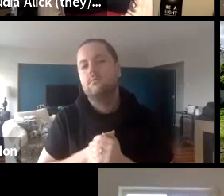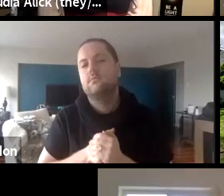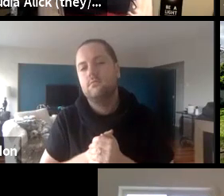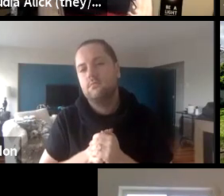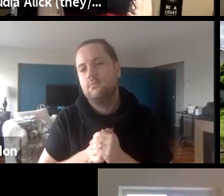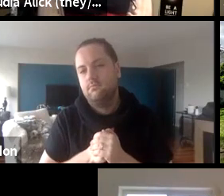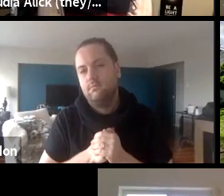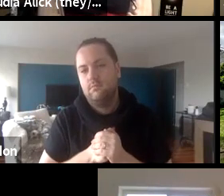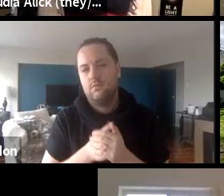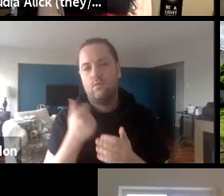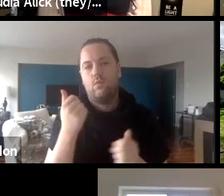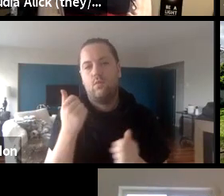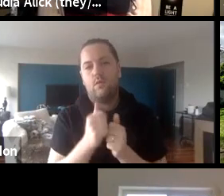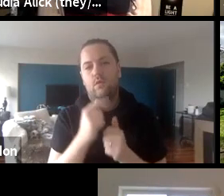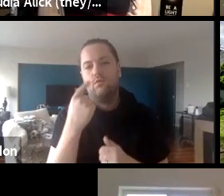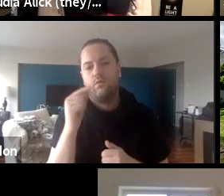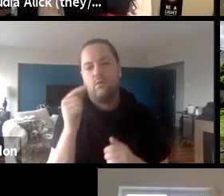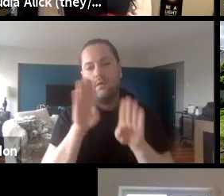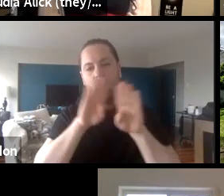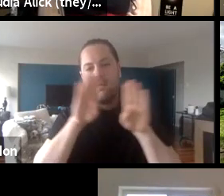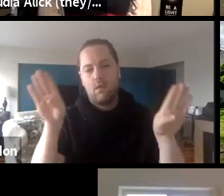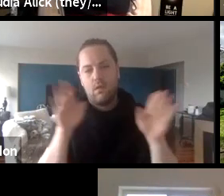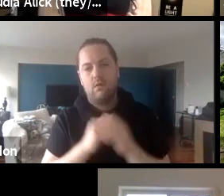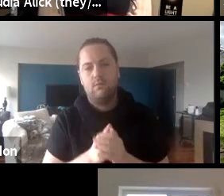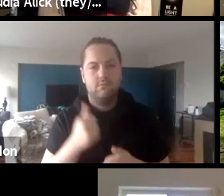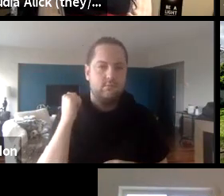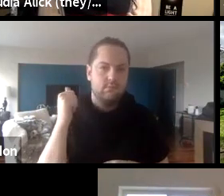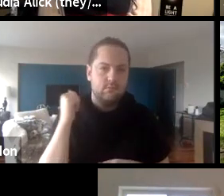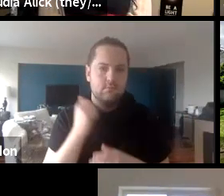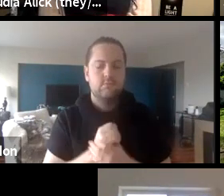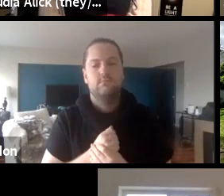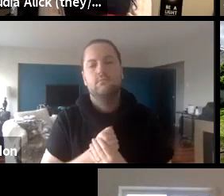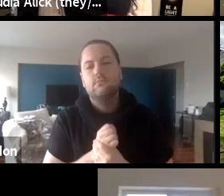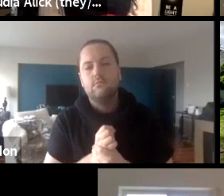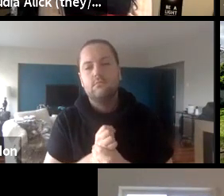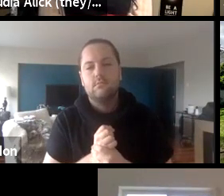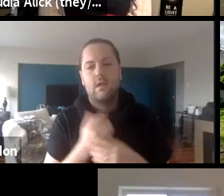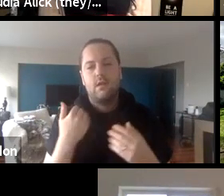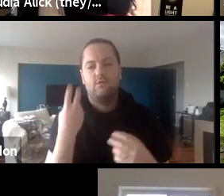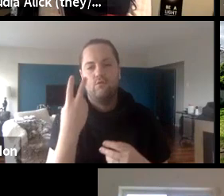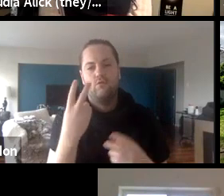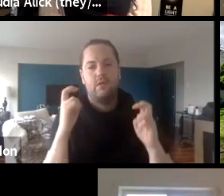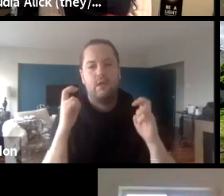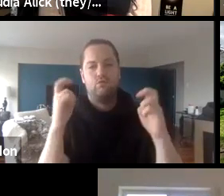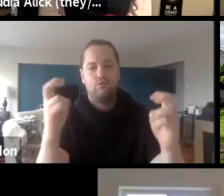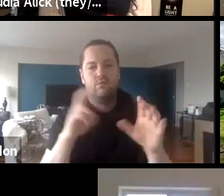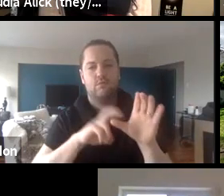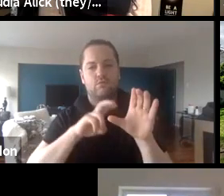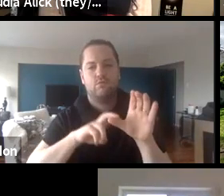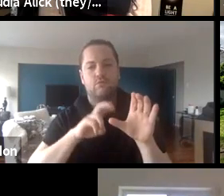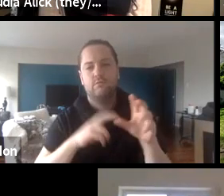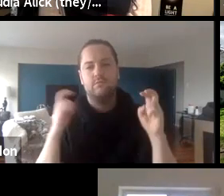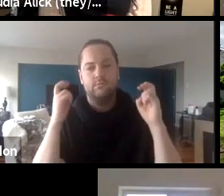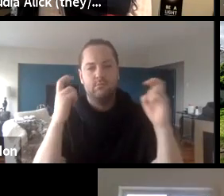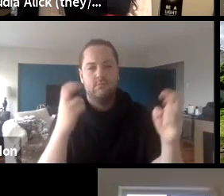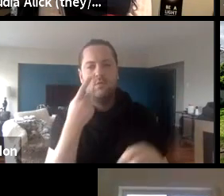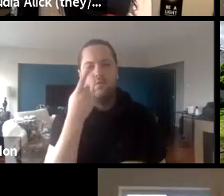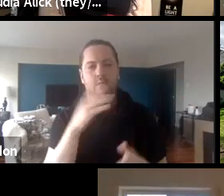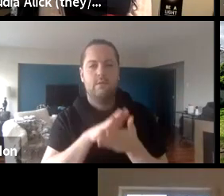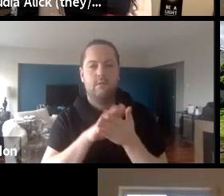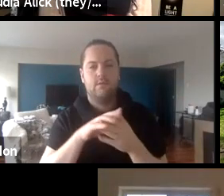bun. I'm currently situated seated in my office with a green back wall. I have